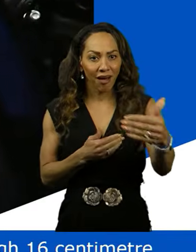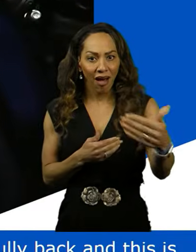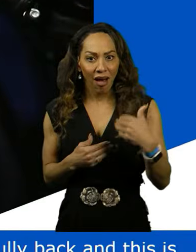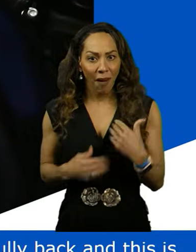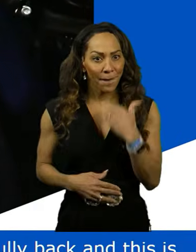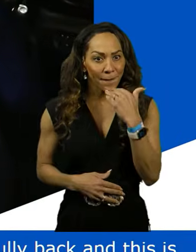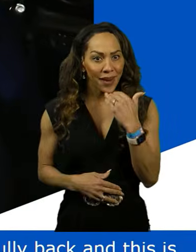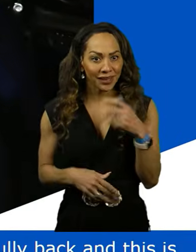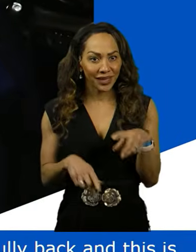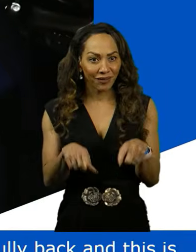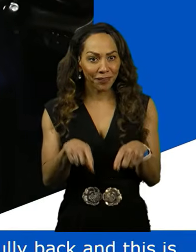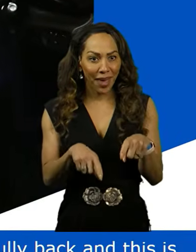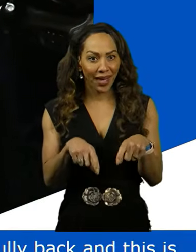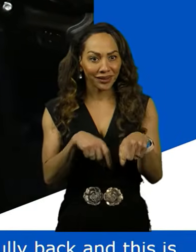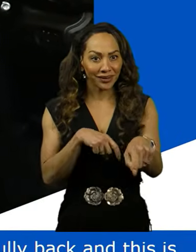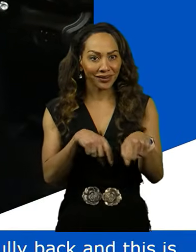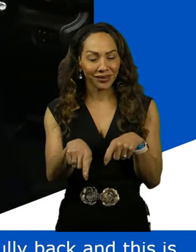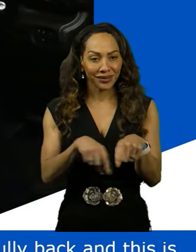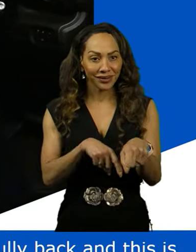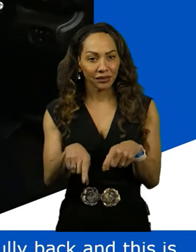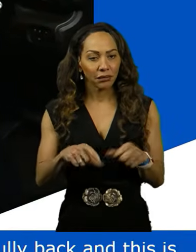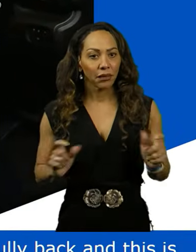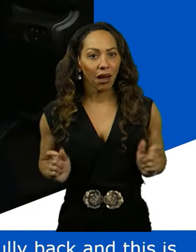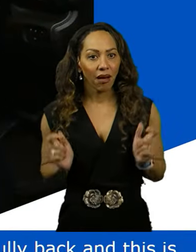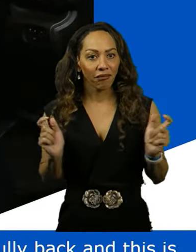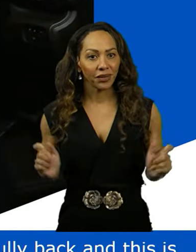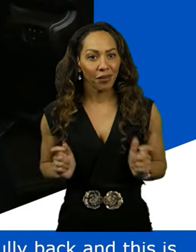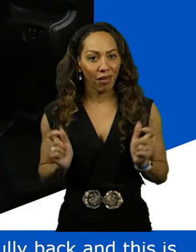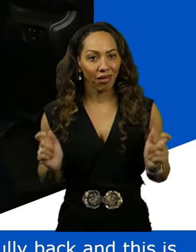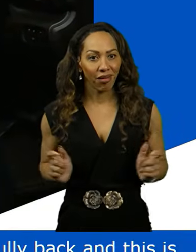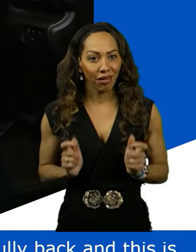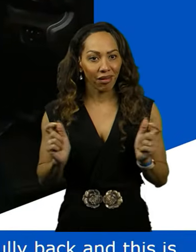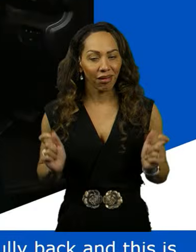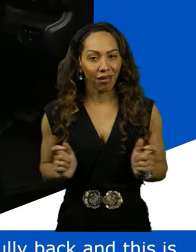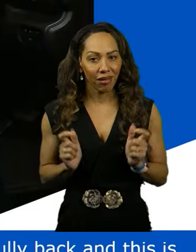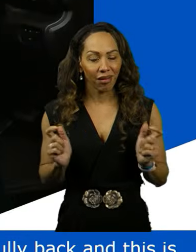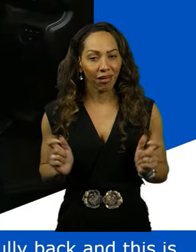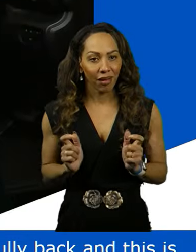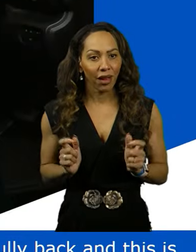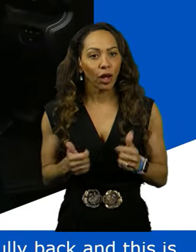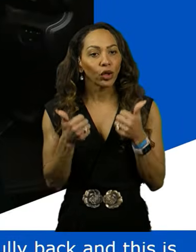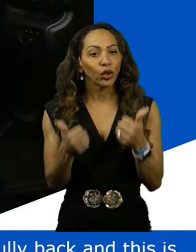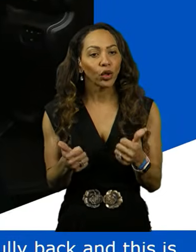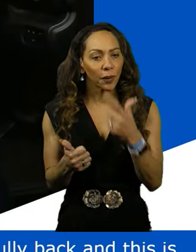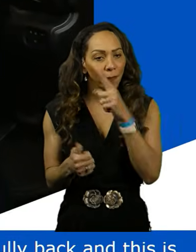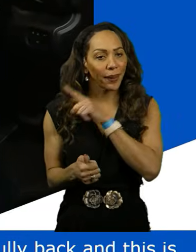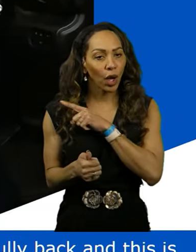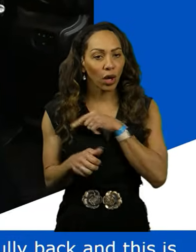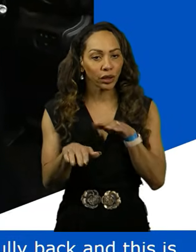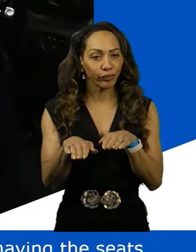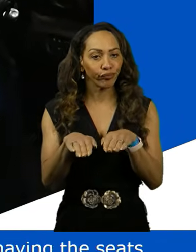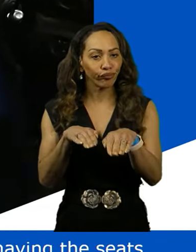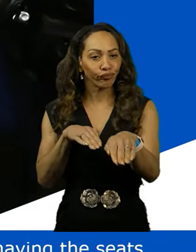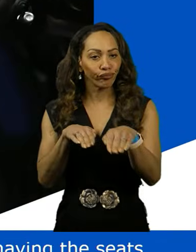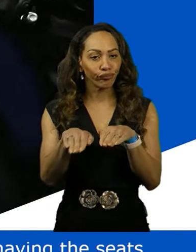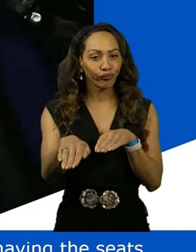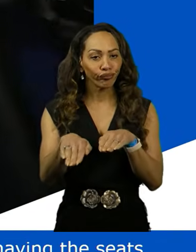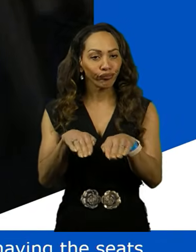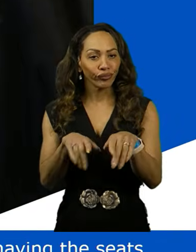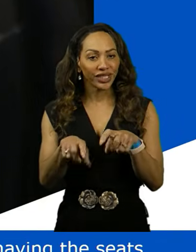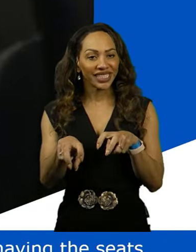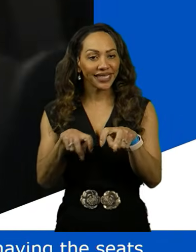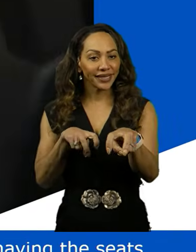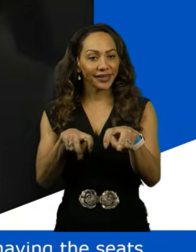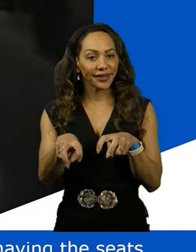It's tremendous. It's really comfortable as well. Having these seats shaped individually for 2 people gives it big car comfort as well.